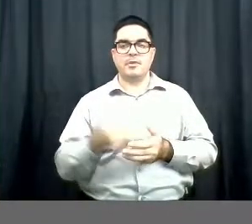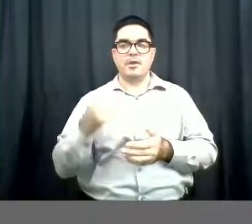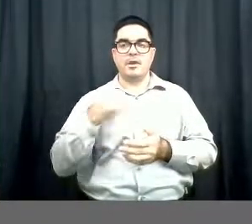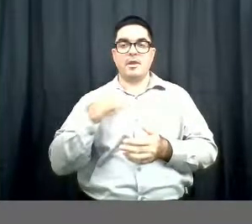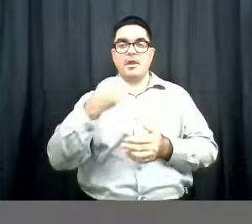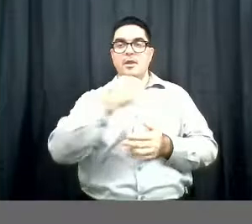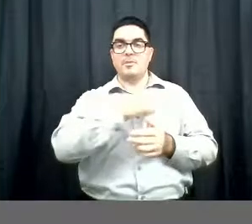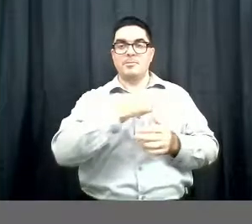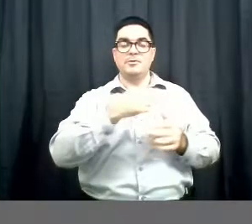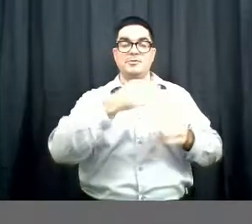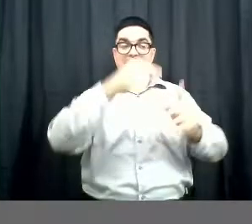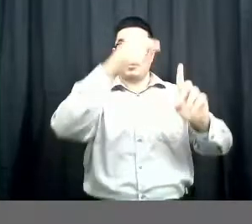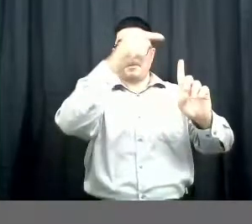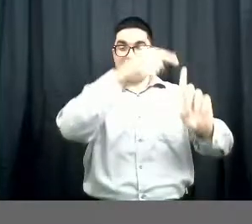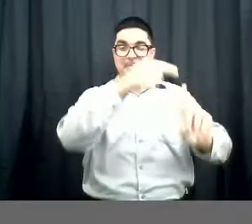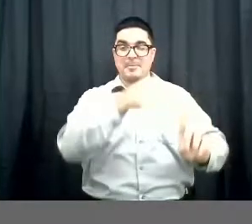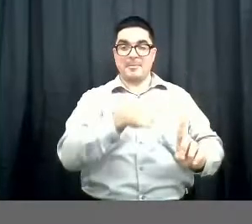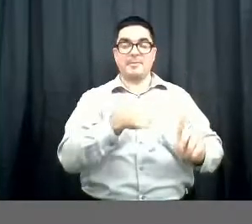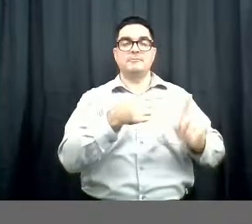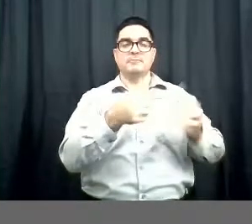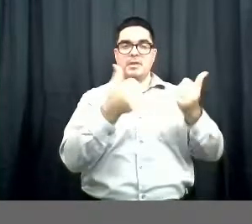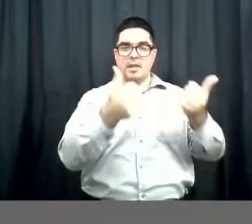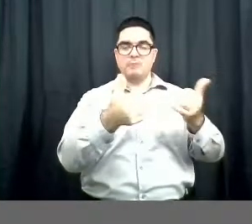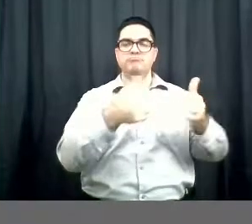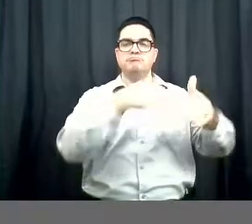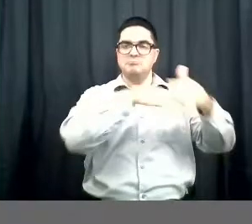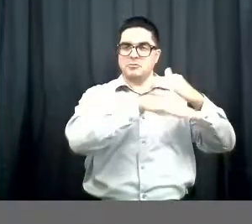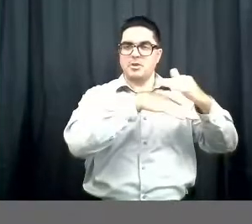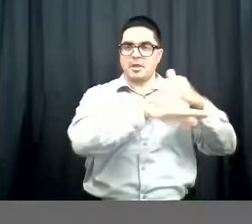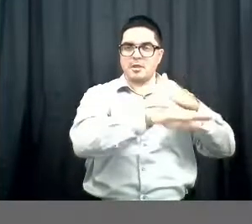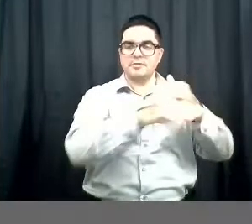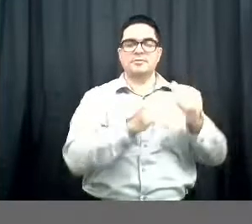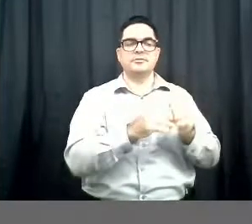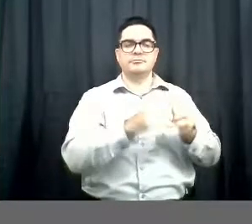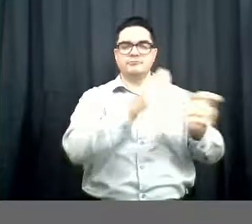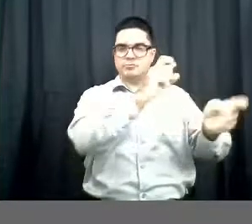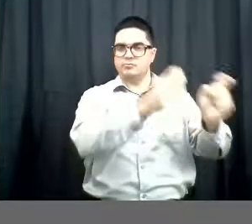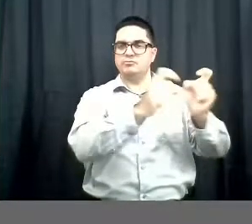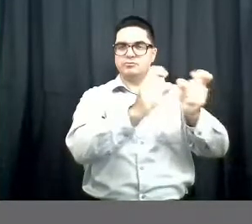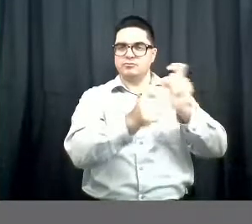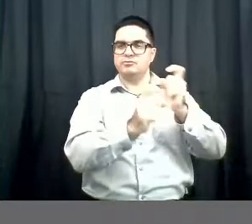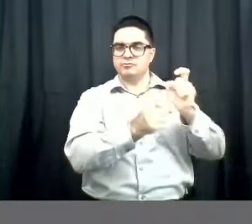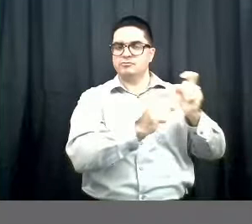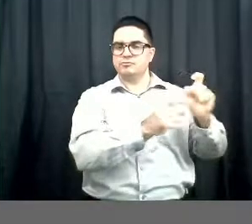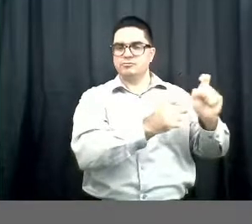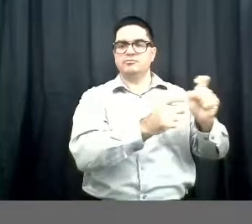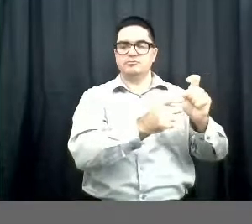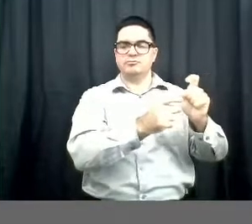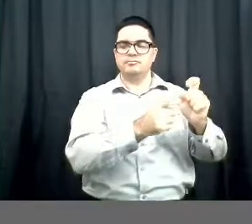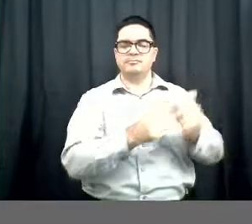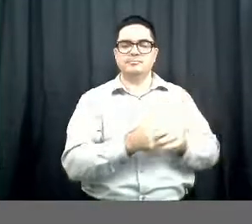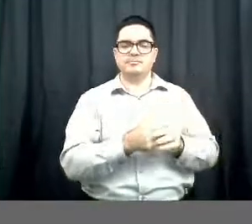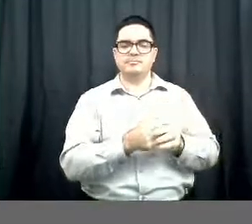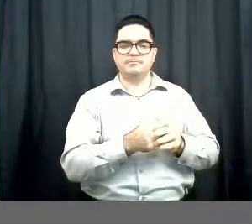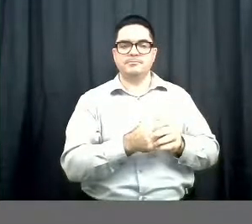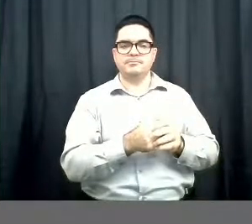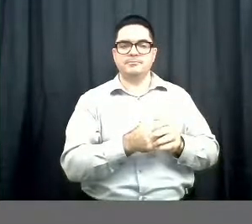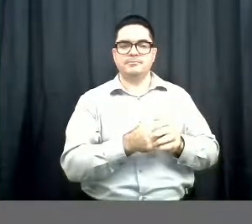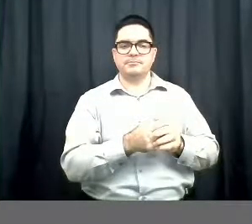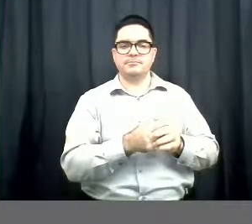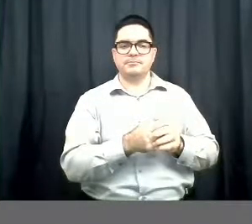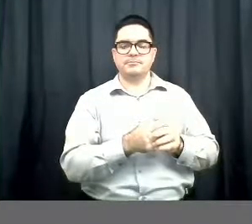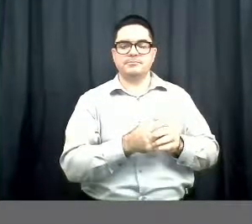access, irrespective of what's been happening with this restructuring. I think the real story here is, what Natalie laid out in terms